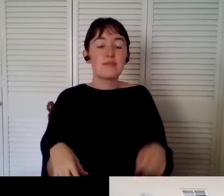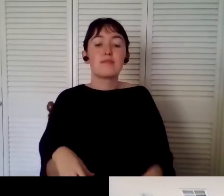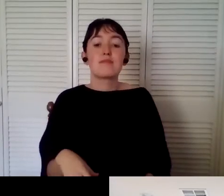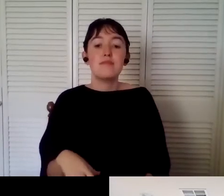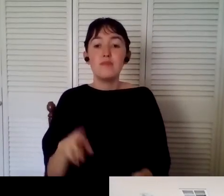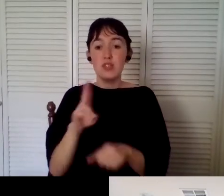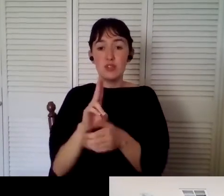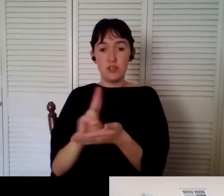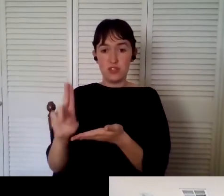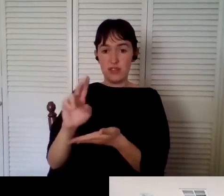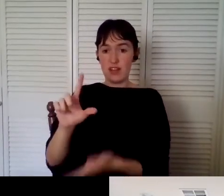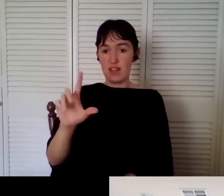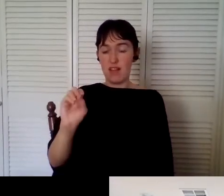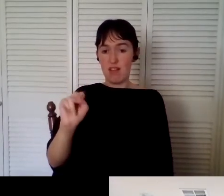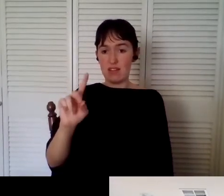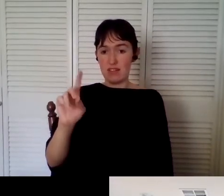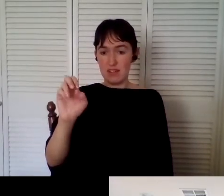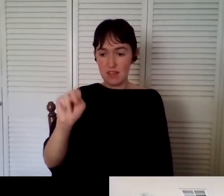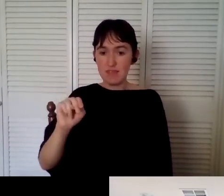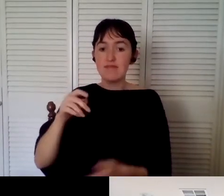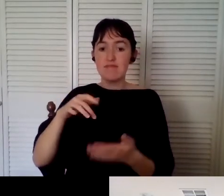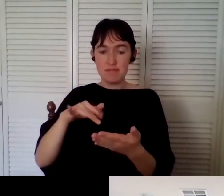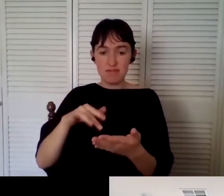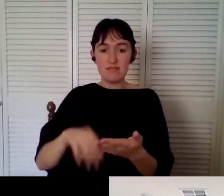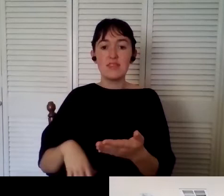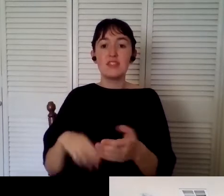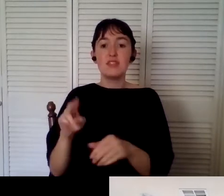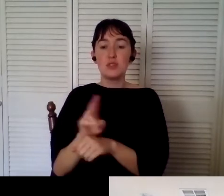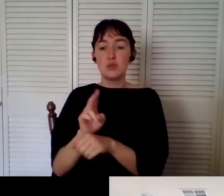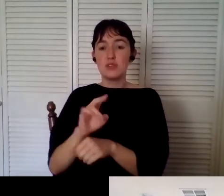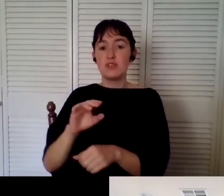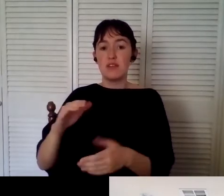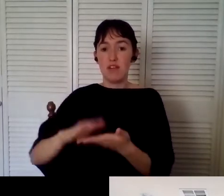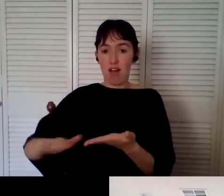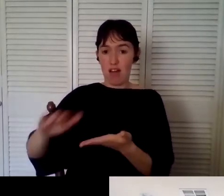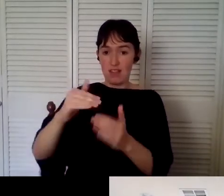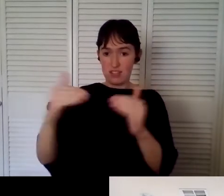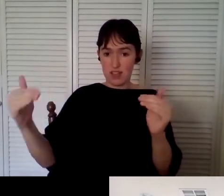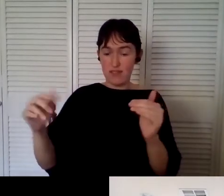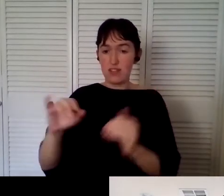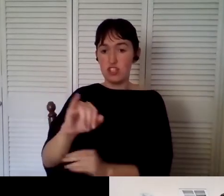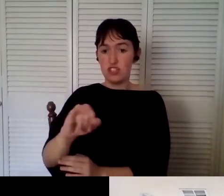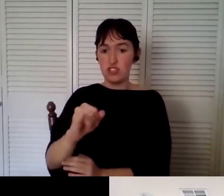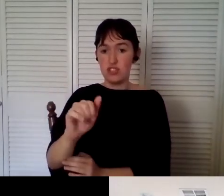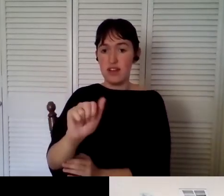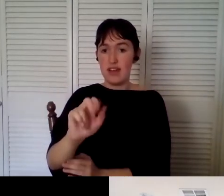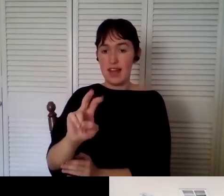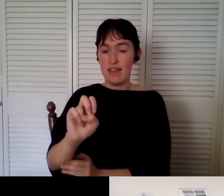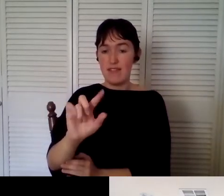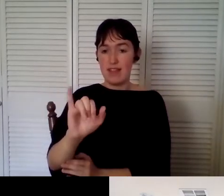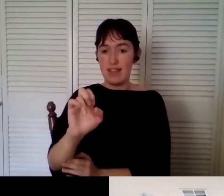took collegiate level javelin competitors who can normally throw a javelin at an